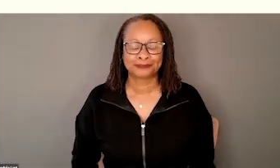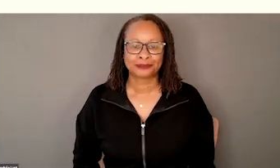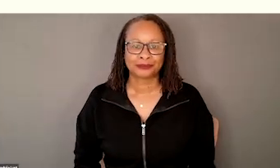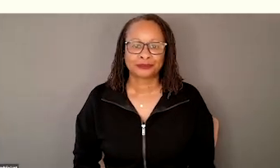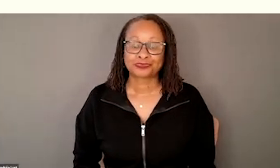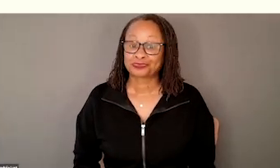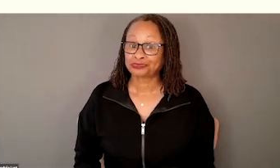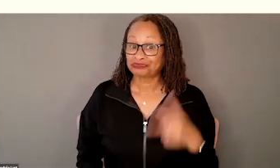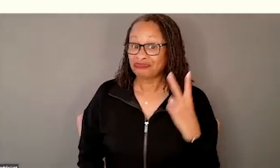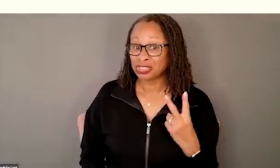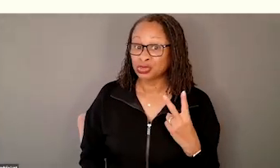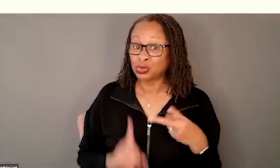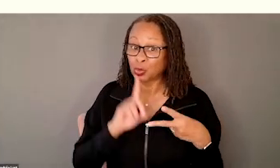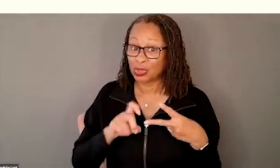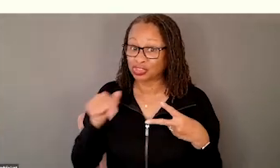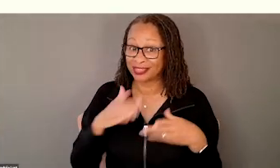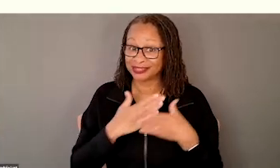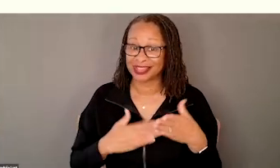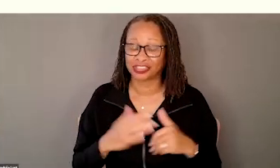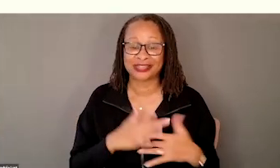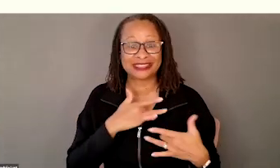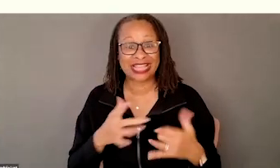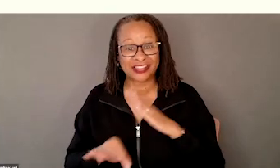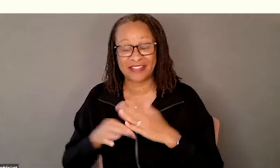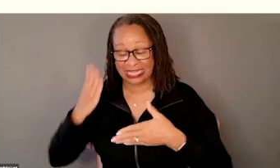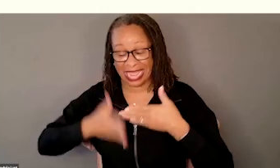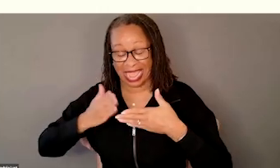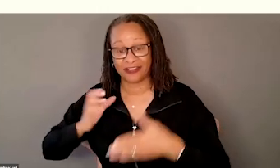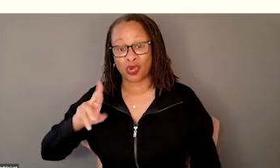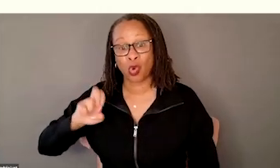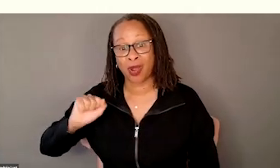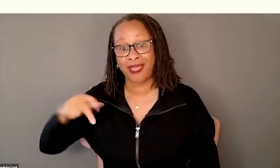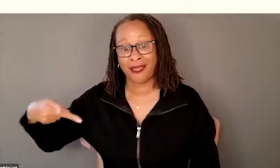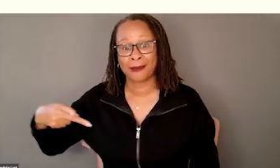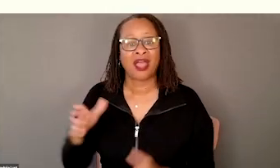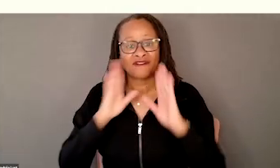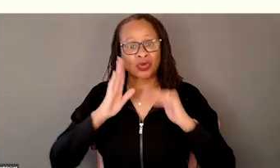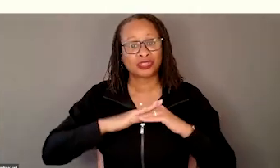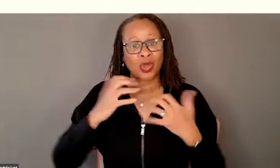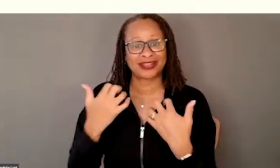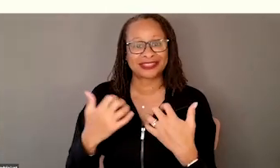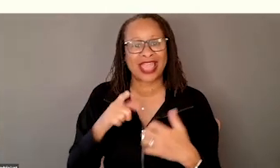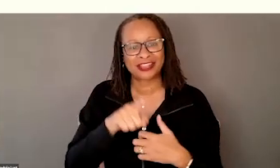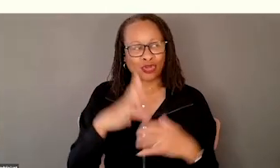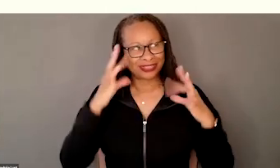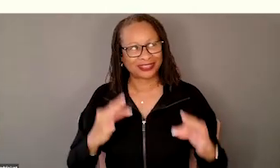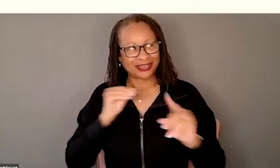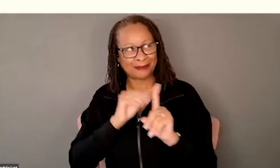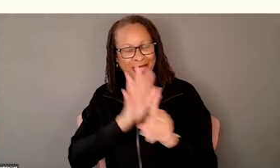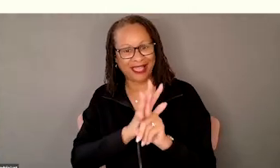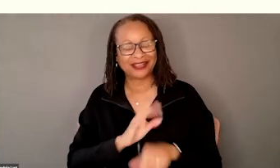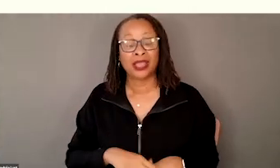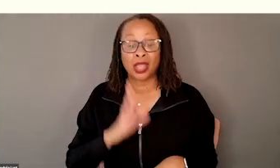the two questions here, usually found at the end of the core app, are around audience and your intended impact. You'll